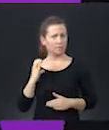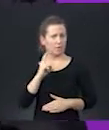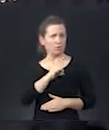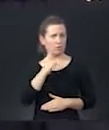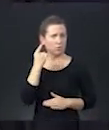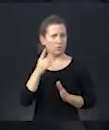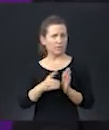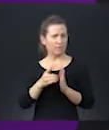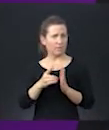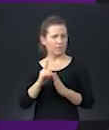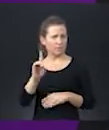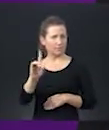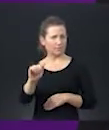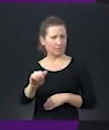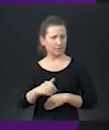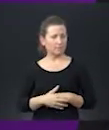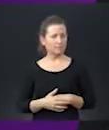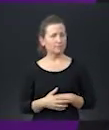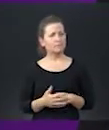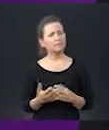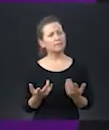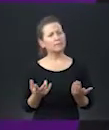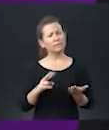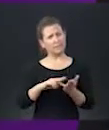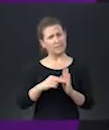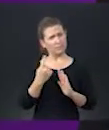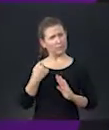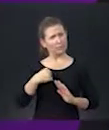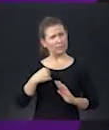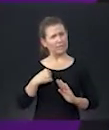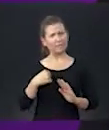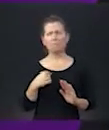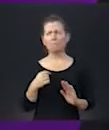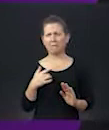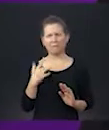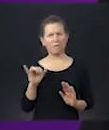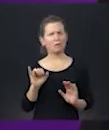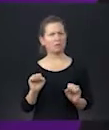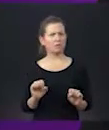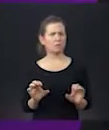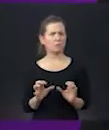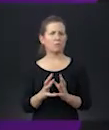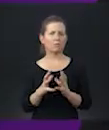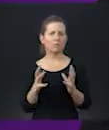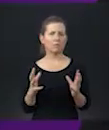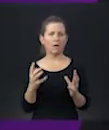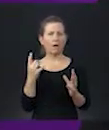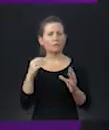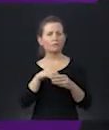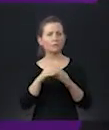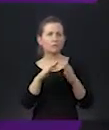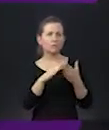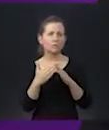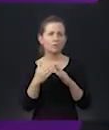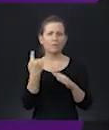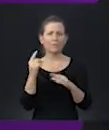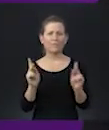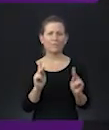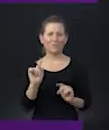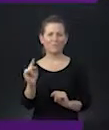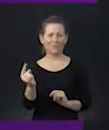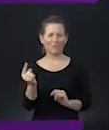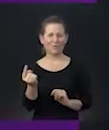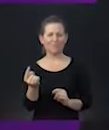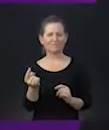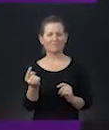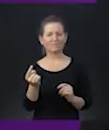Disabilities. What it means to me is that I feel like I can do a lot in the community from People First. That helps me a lot. Like what I'm